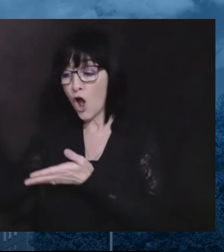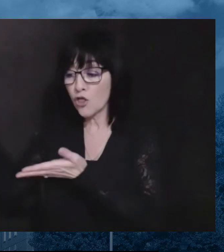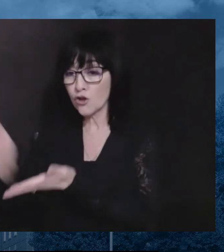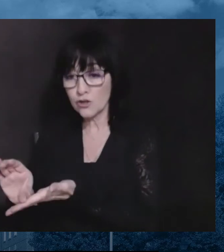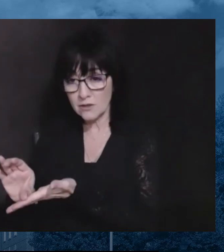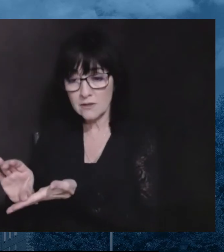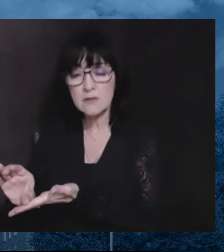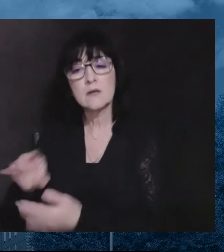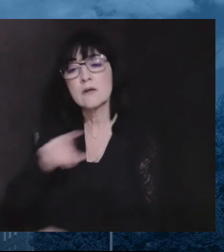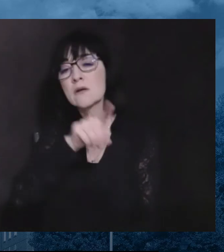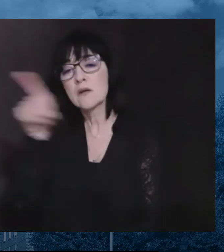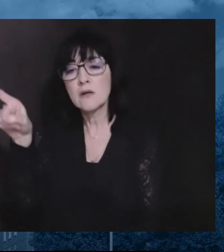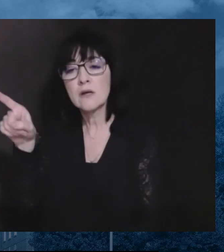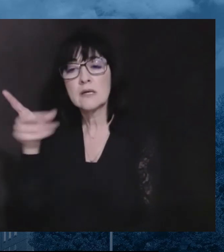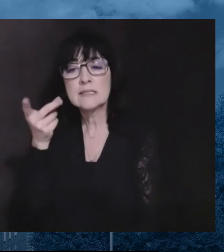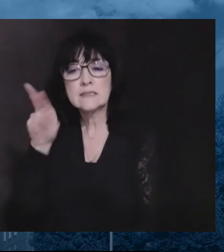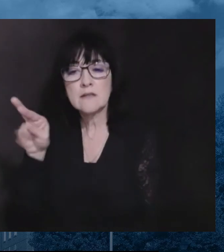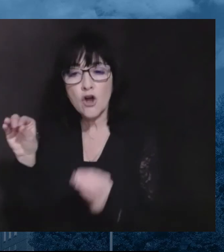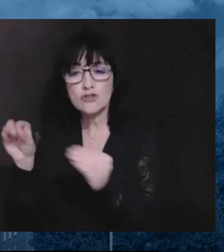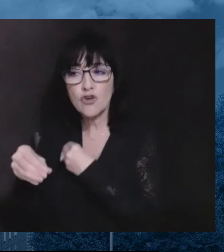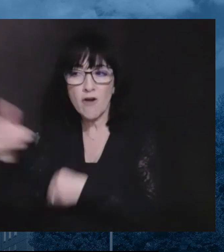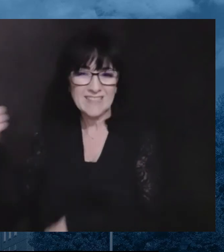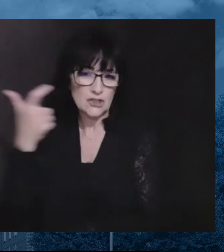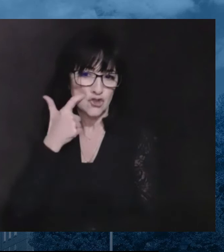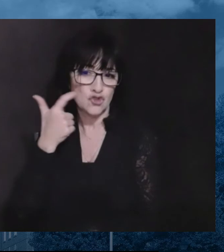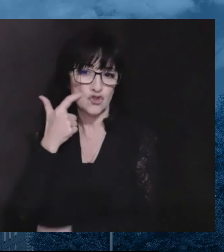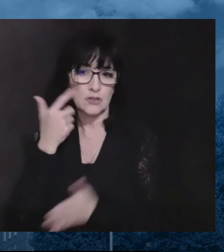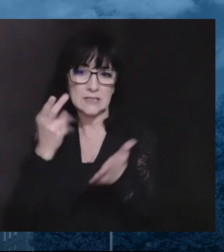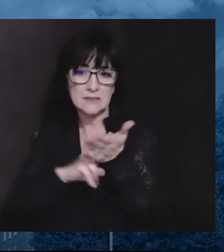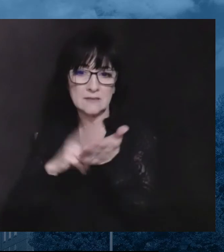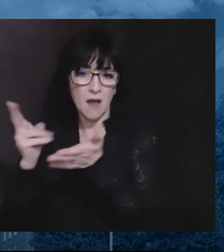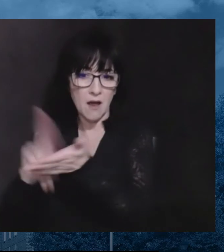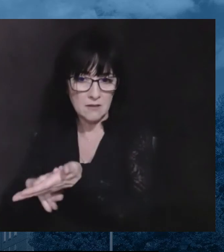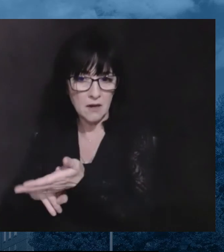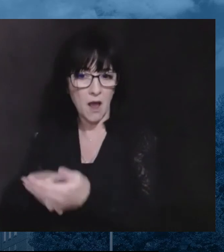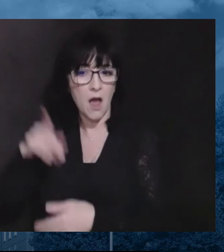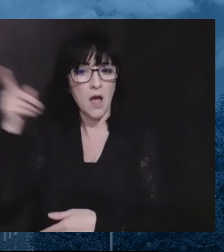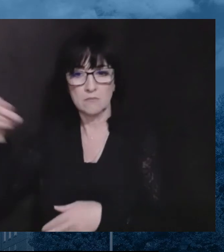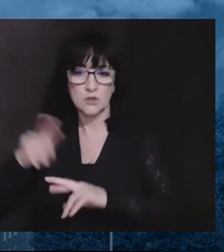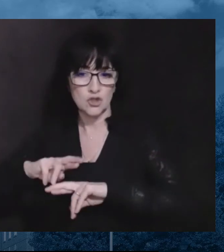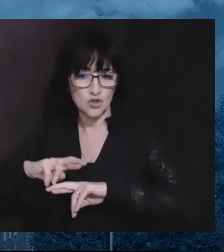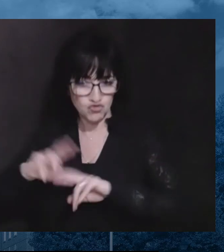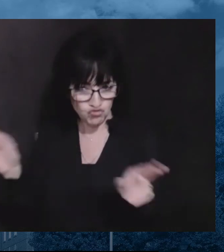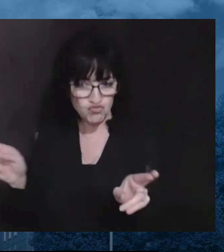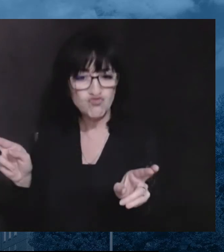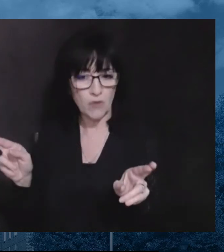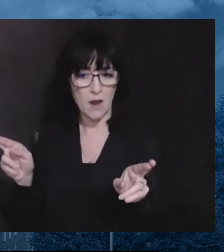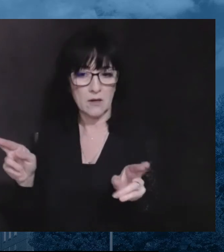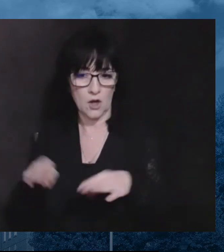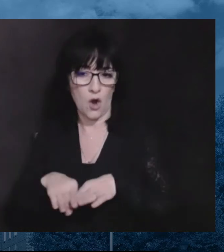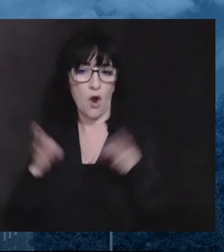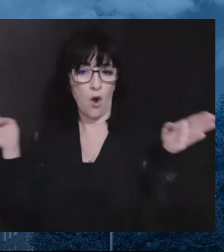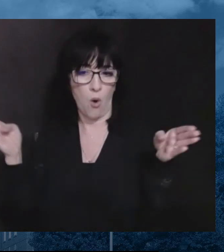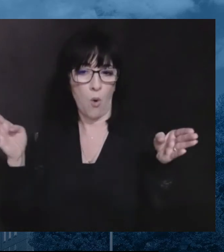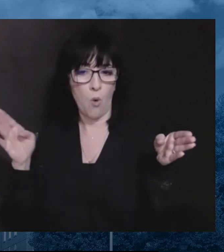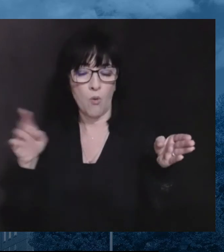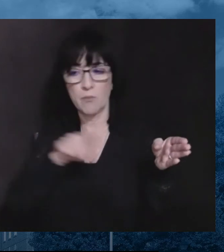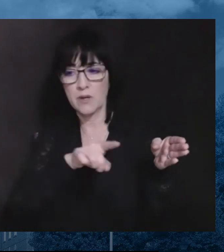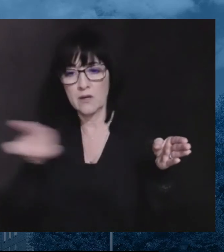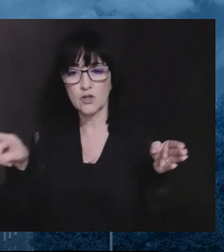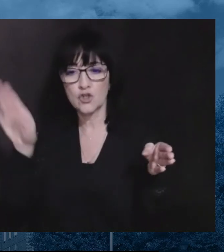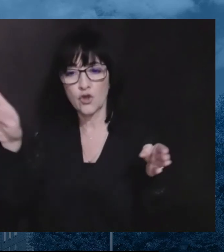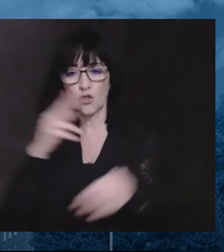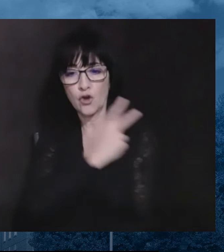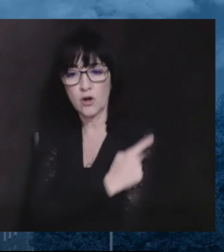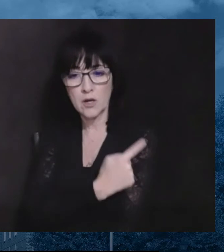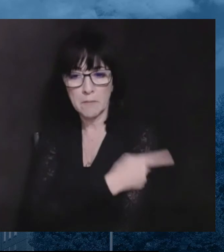enrolled providers who are ready, willing, and eager to vaccinate their patients.